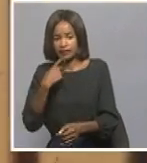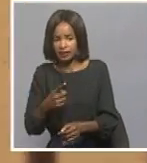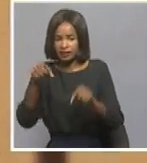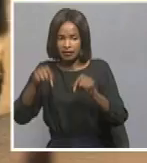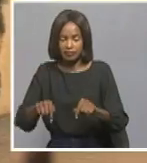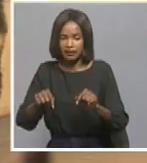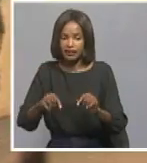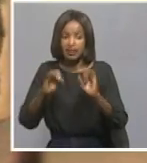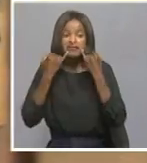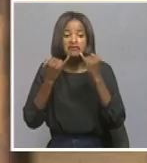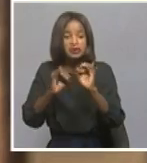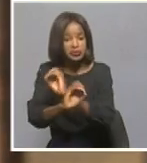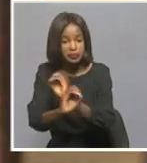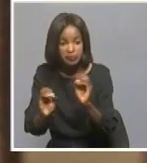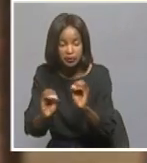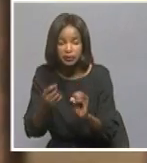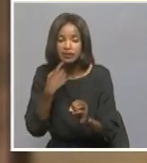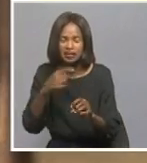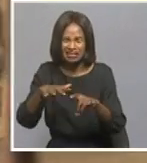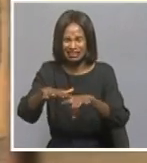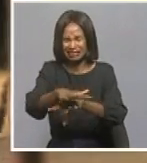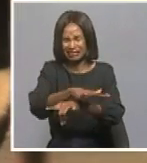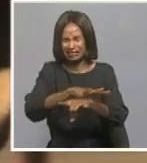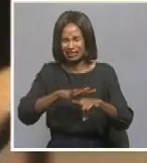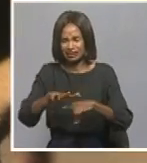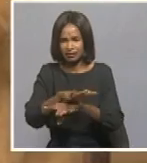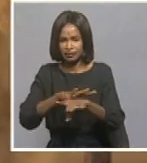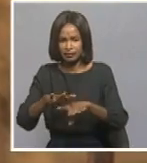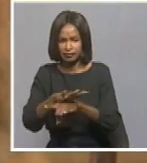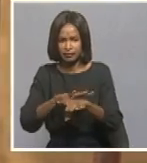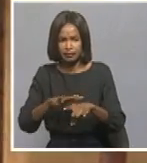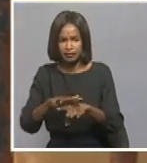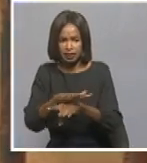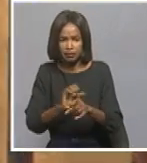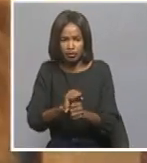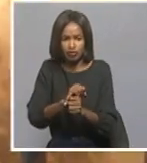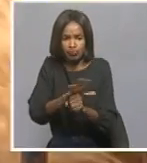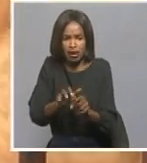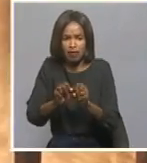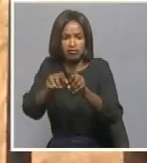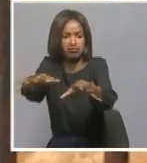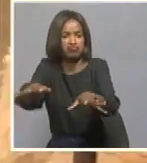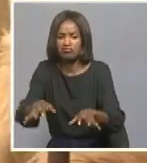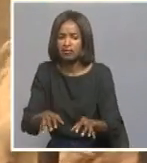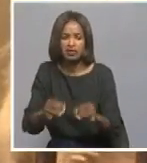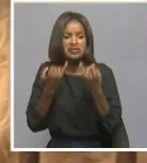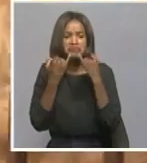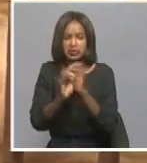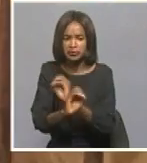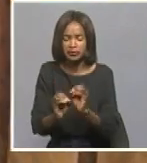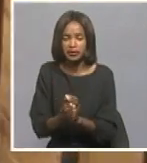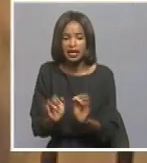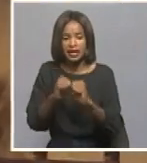no evidence that companion animals, including pets, can spread COVID-19. The